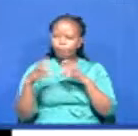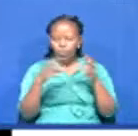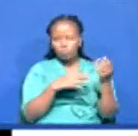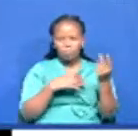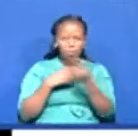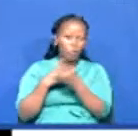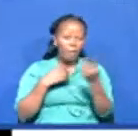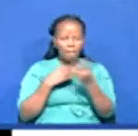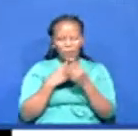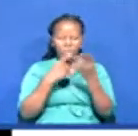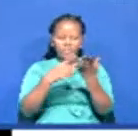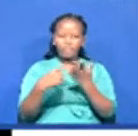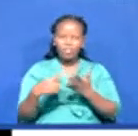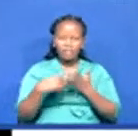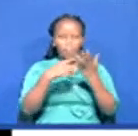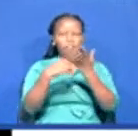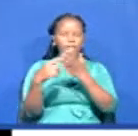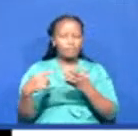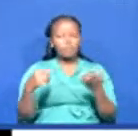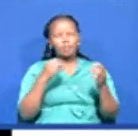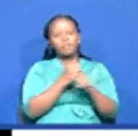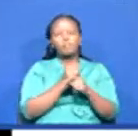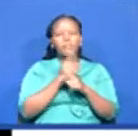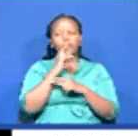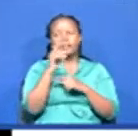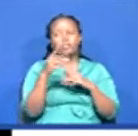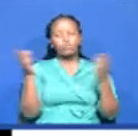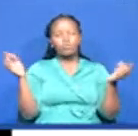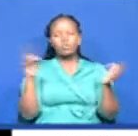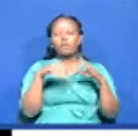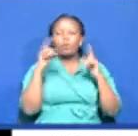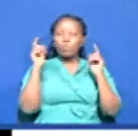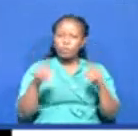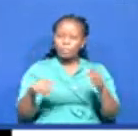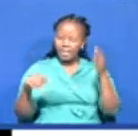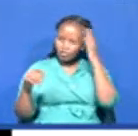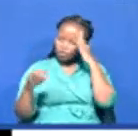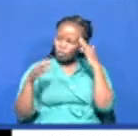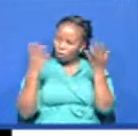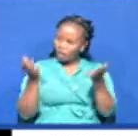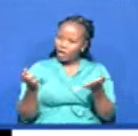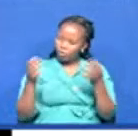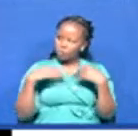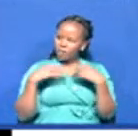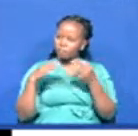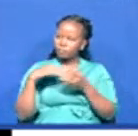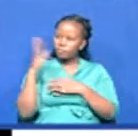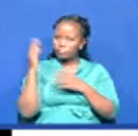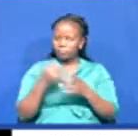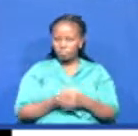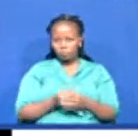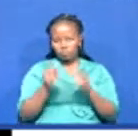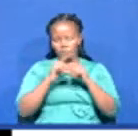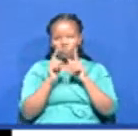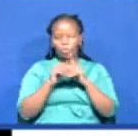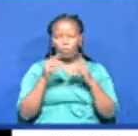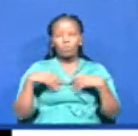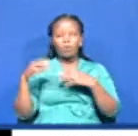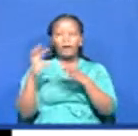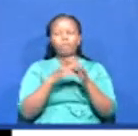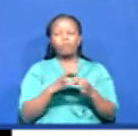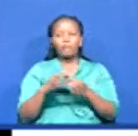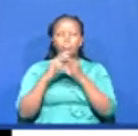stop, but basically we need to find a way to get more buy-in. We've also collaborated with private sector who